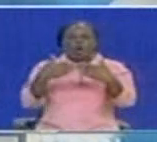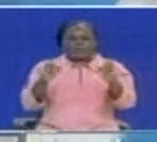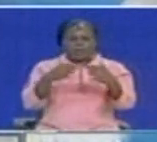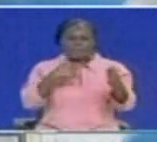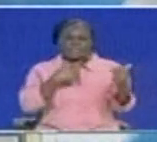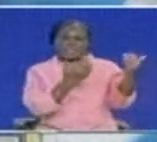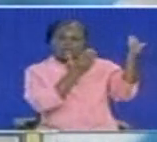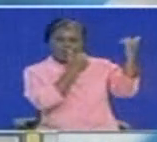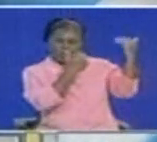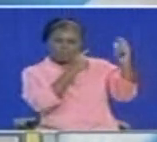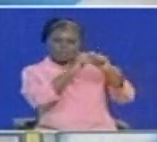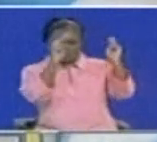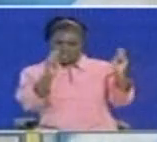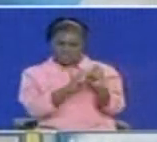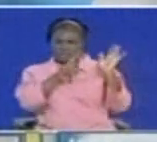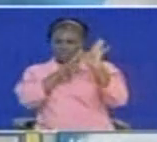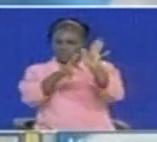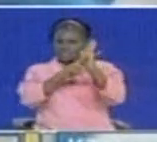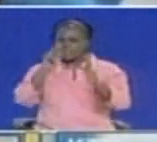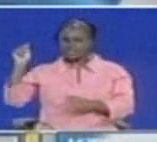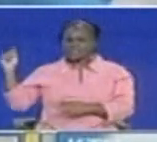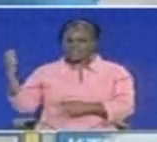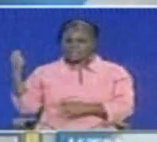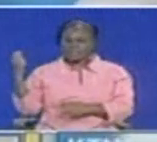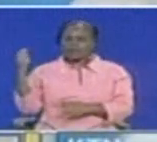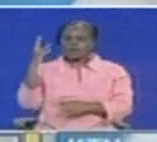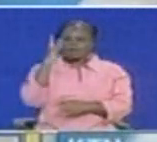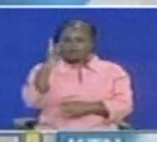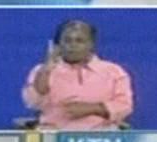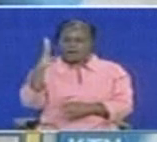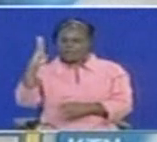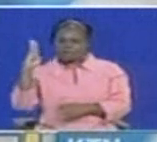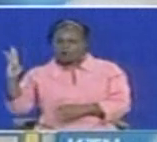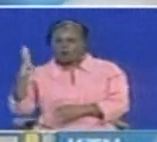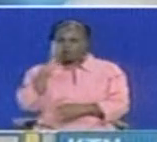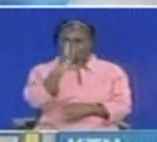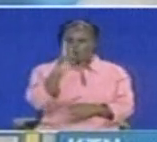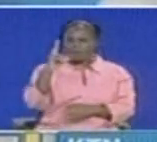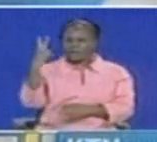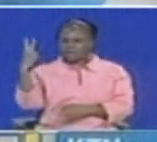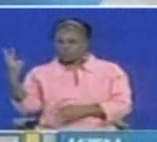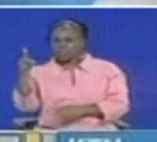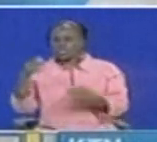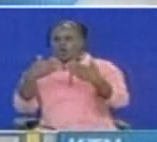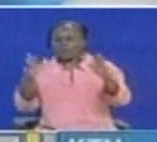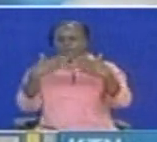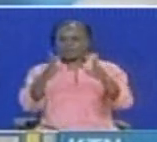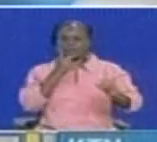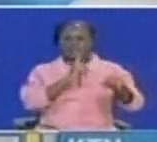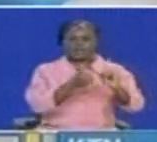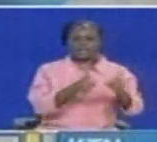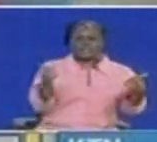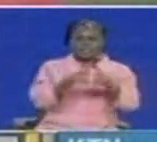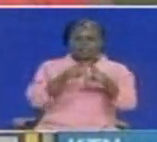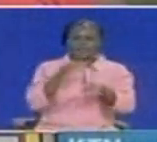and I hope the team that's going to represent Kenya, the 4x4, the 4x2, it's going to be a big opening for the Kenyan sprinters, also for